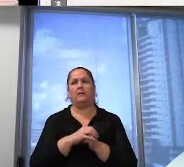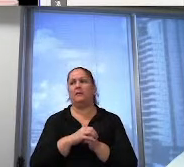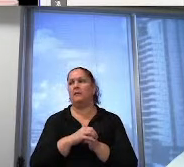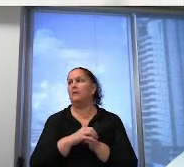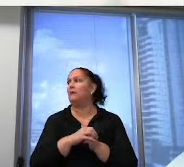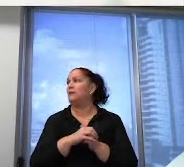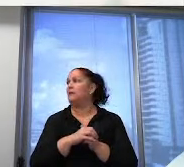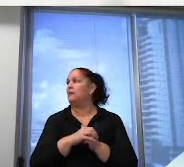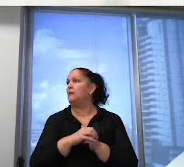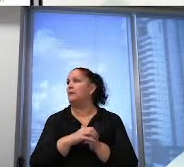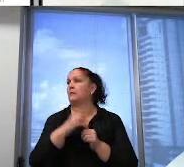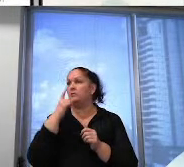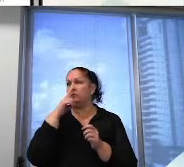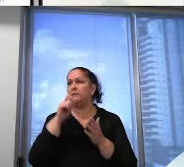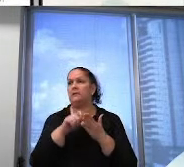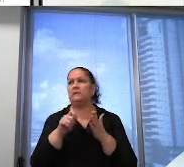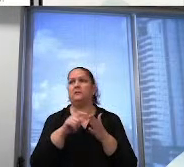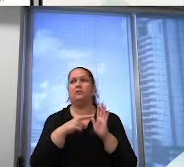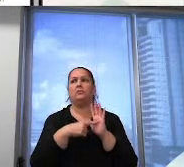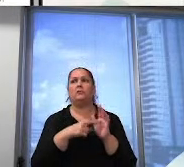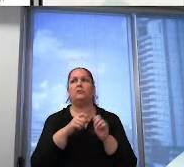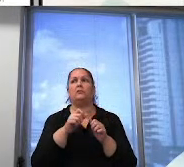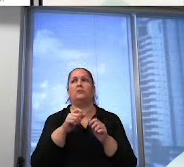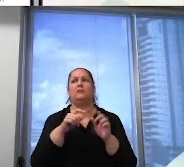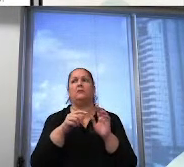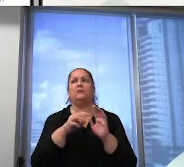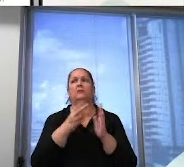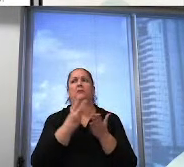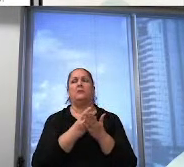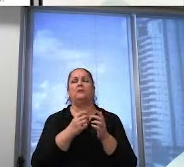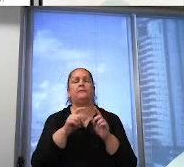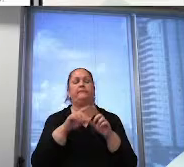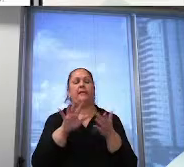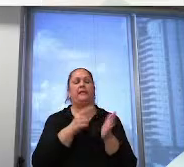205? If the clerk can show Exhibit 205.